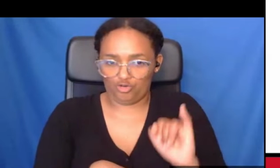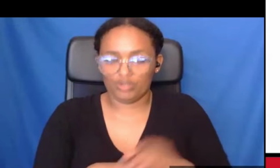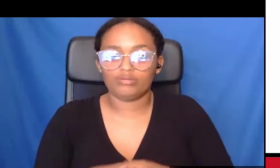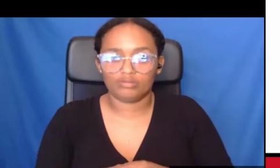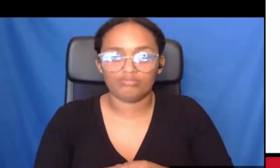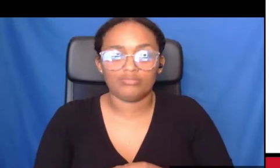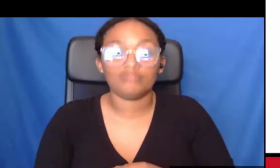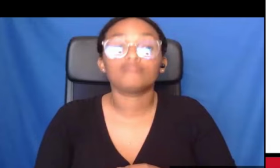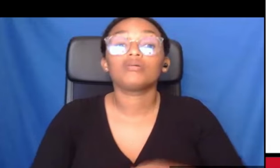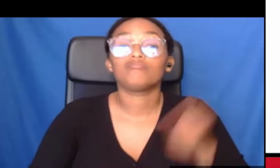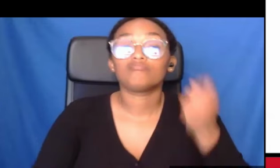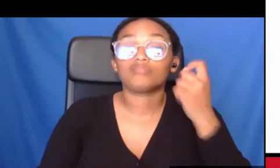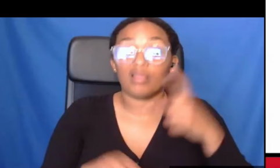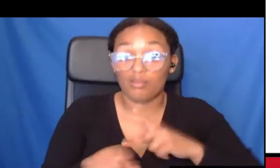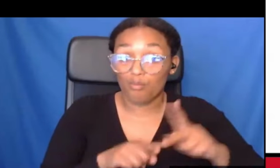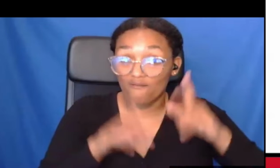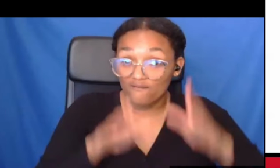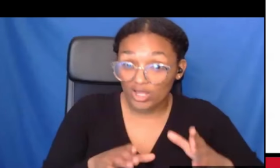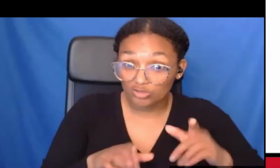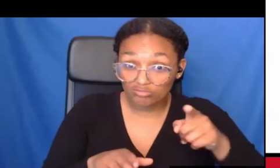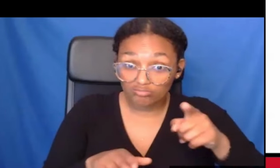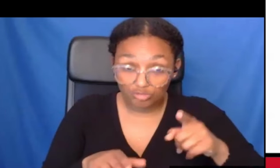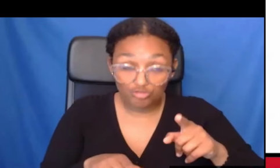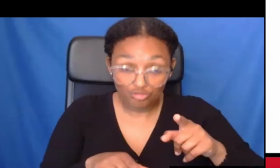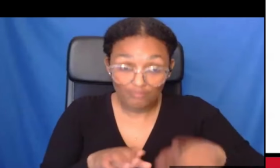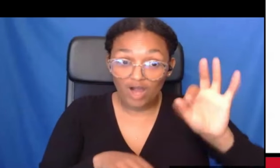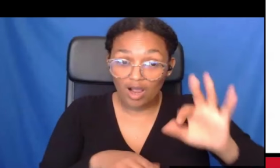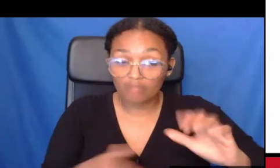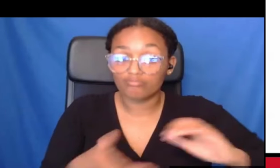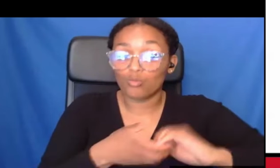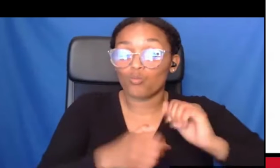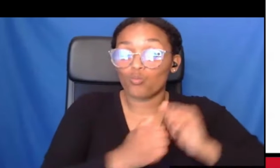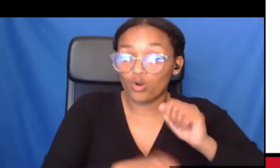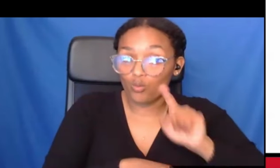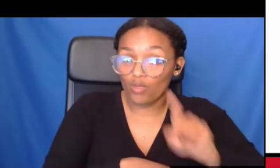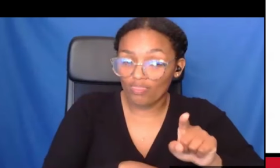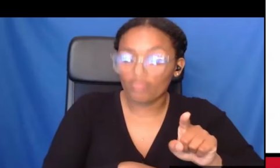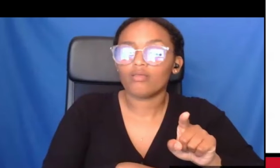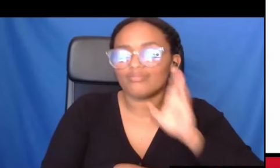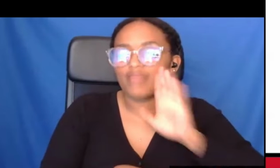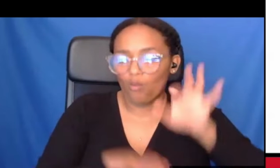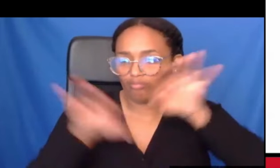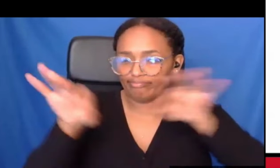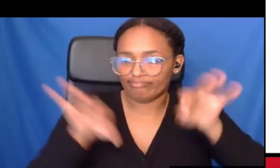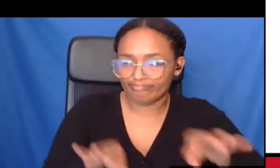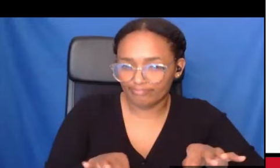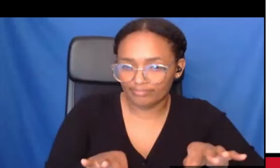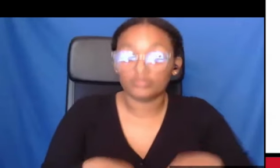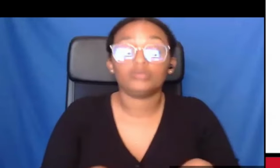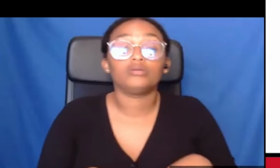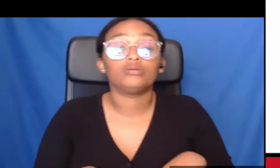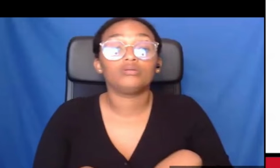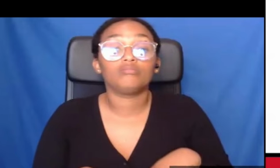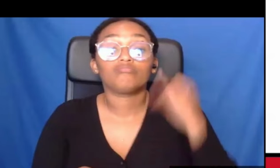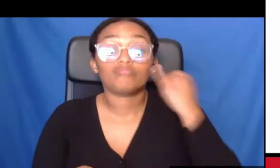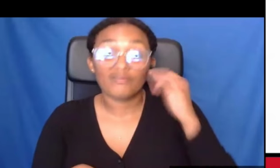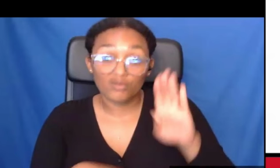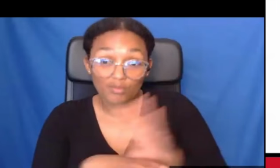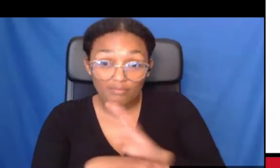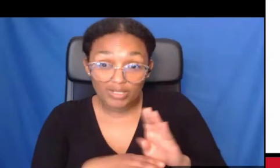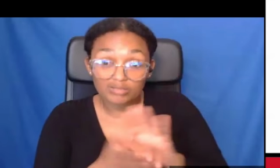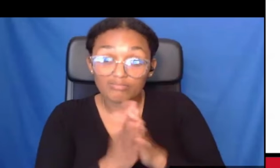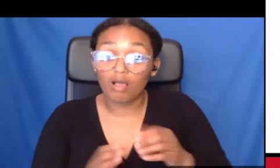be. As your business changes and expands, you do need to reassess your coverage and determine what